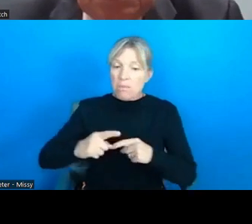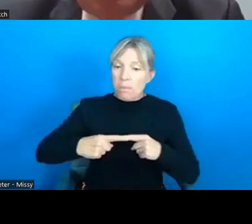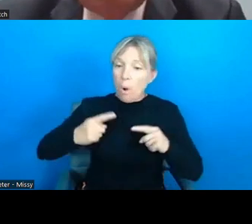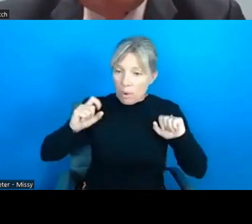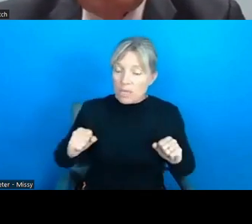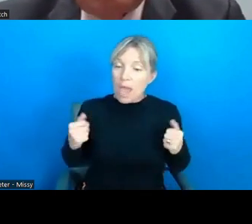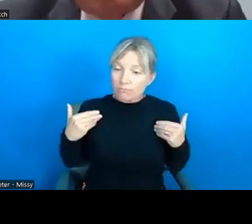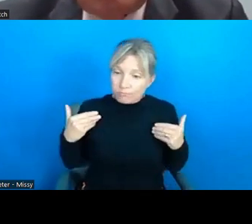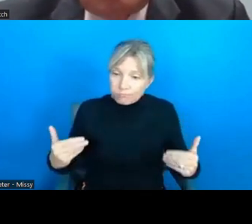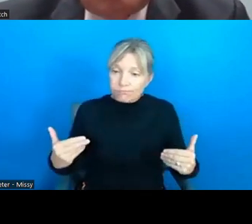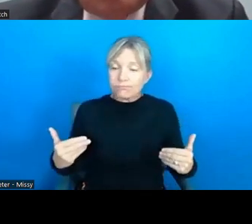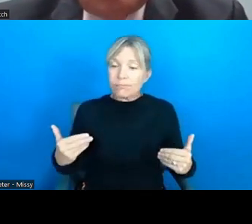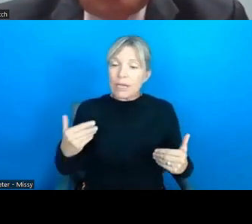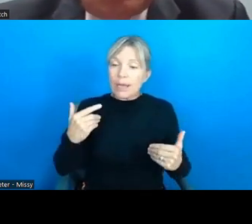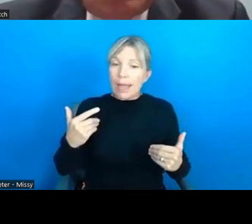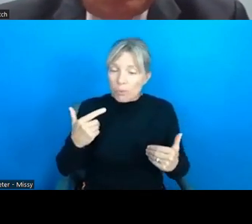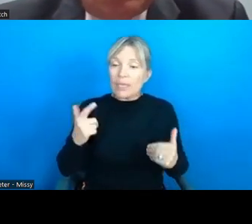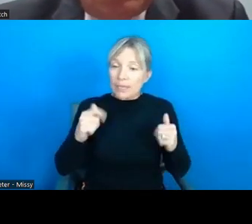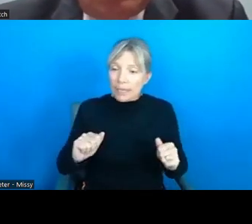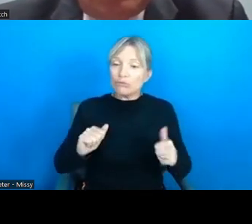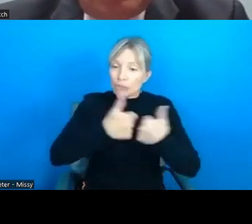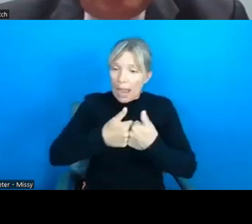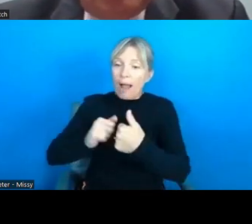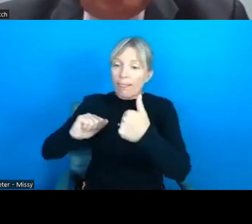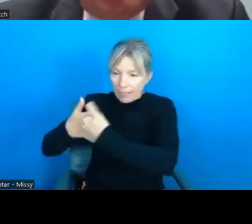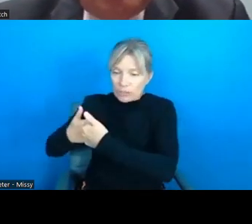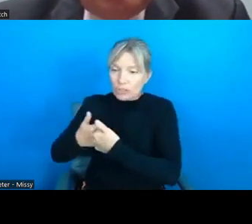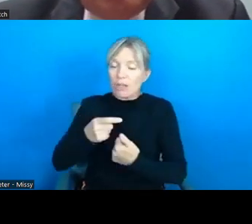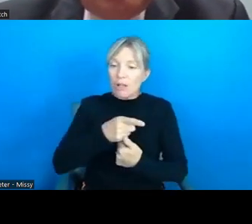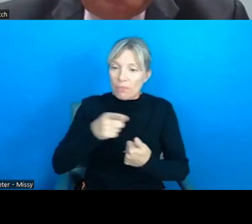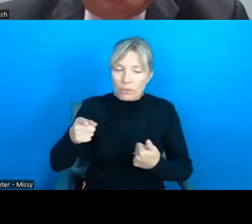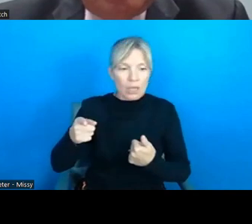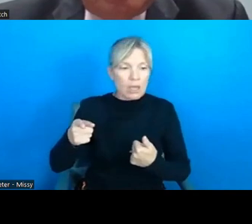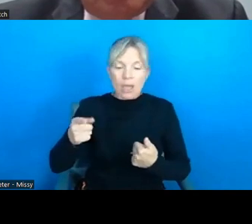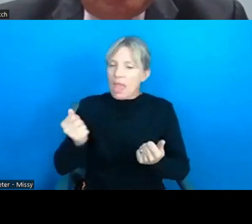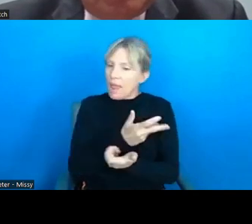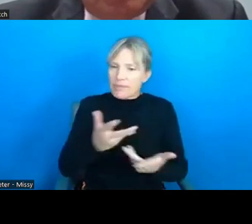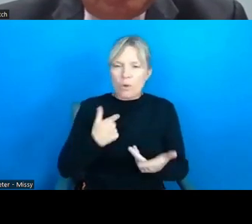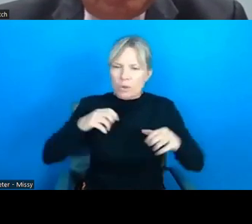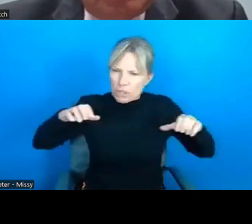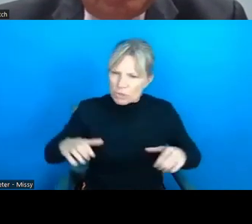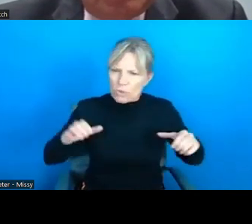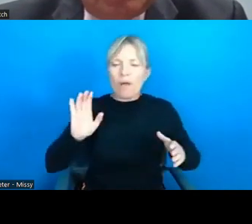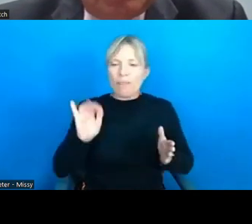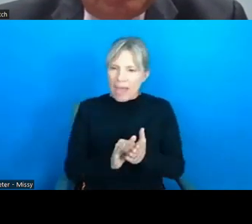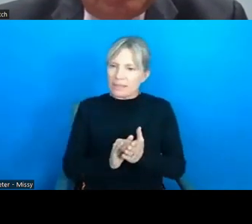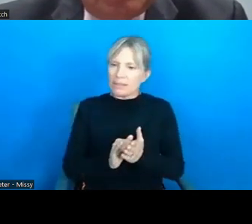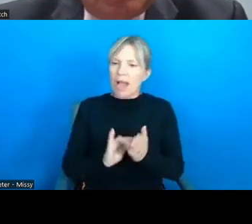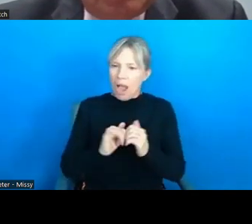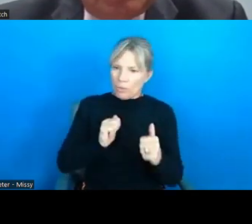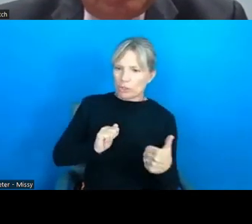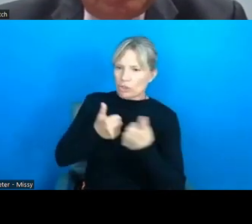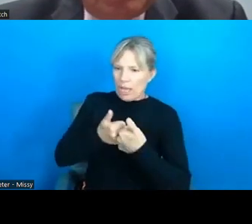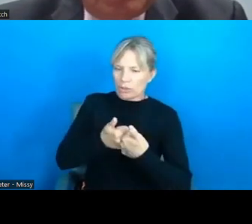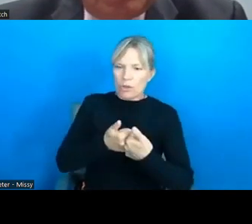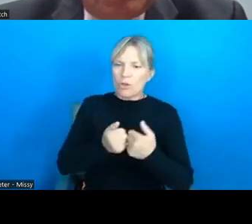move and go in the right direction when we challenge that. When everything that we do, we challenge that to prove